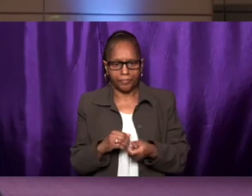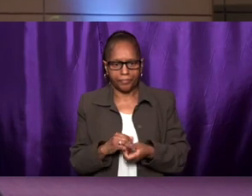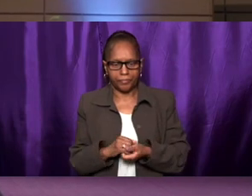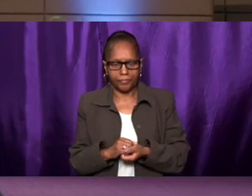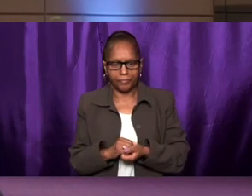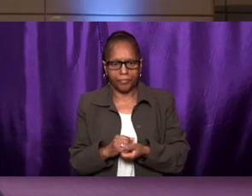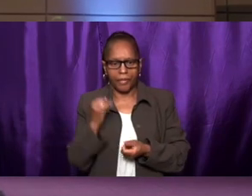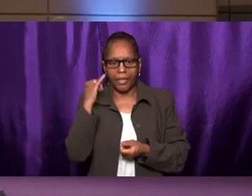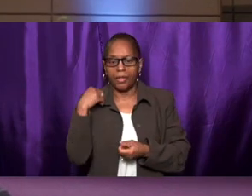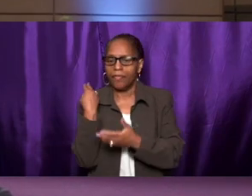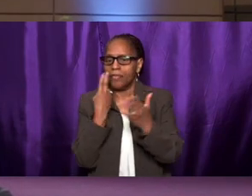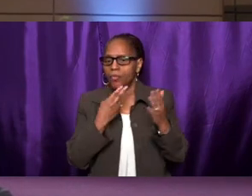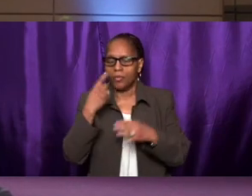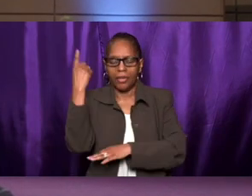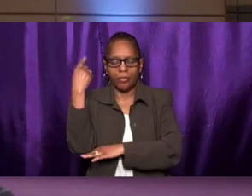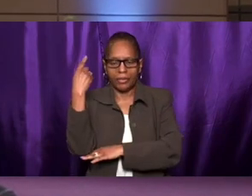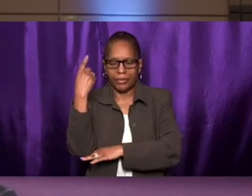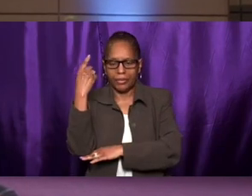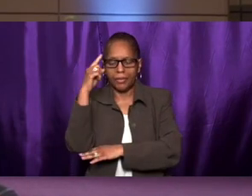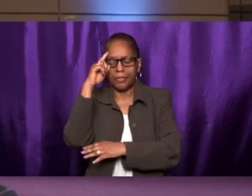If we would only believe.